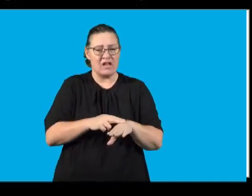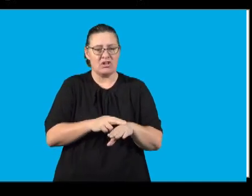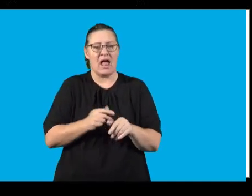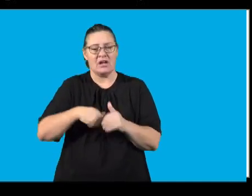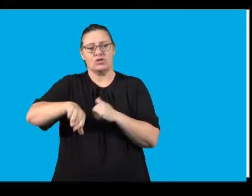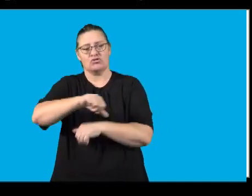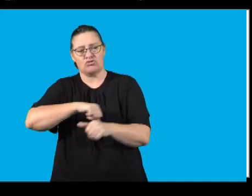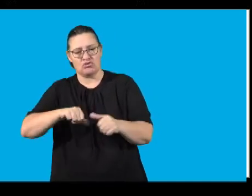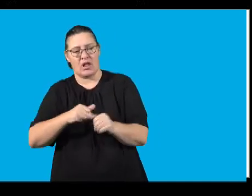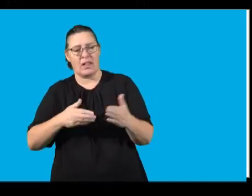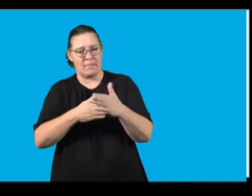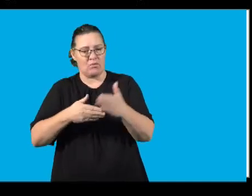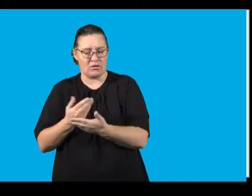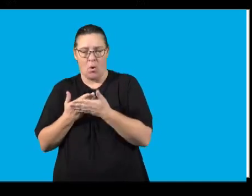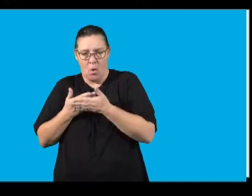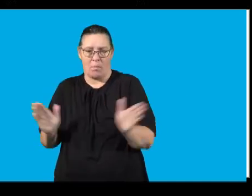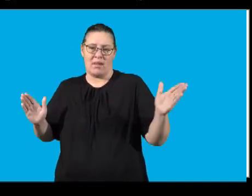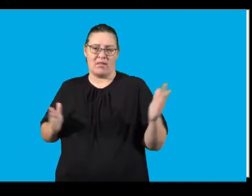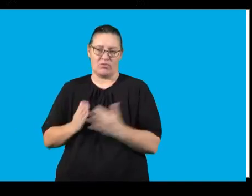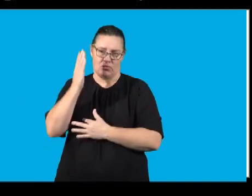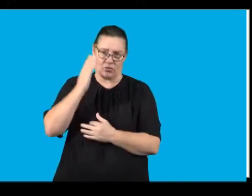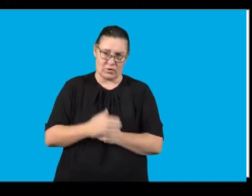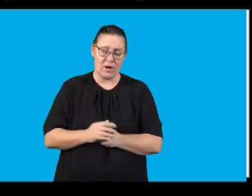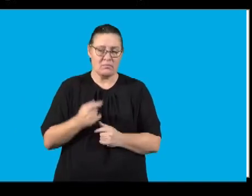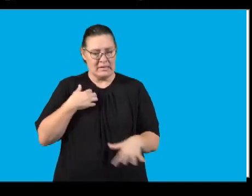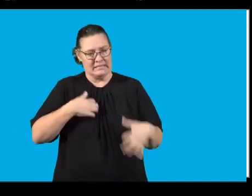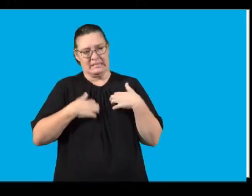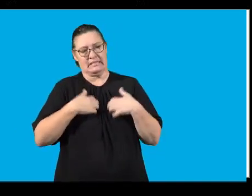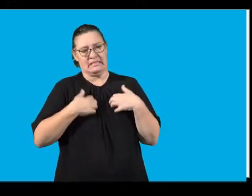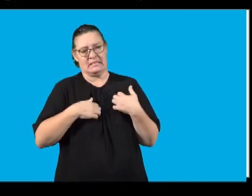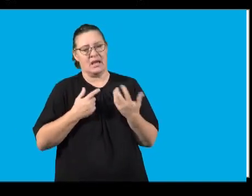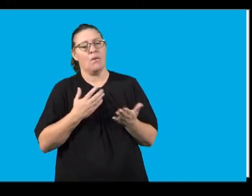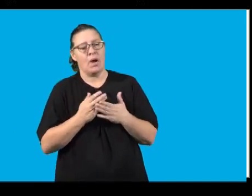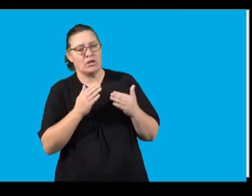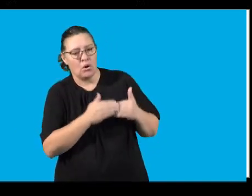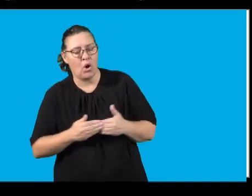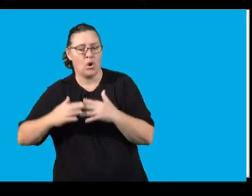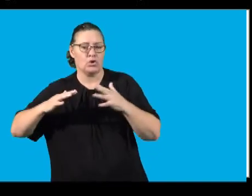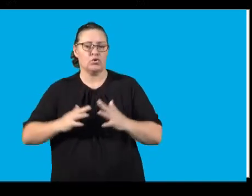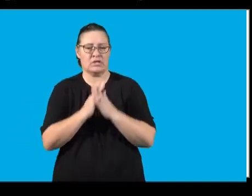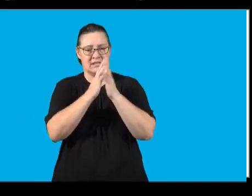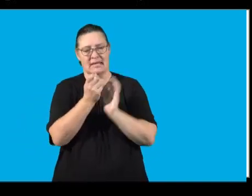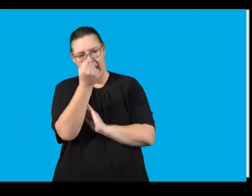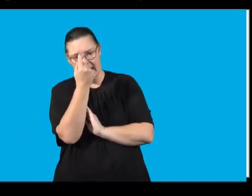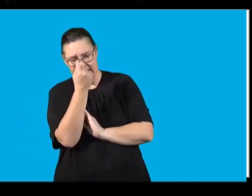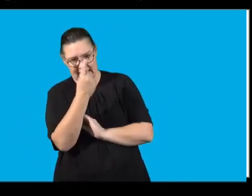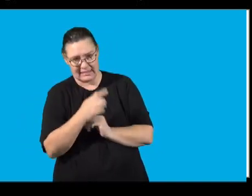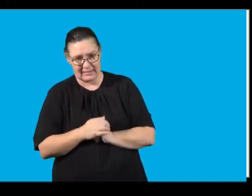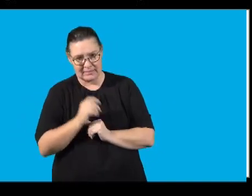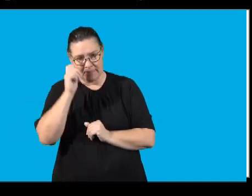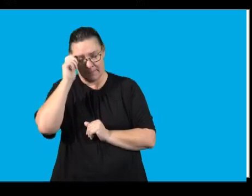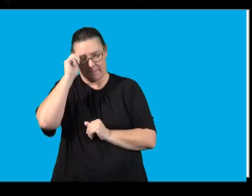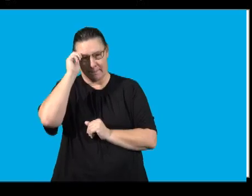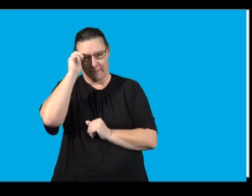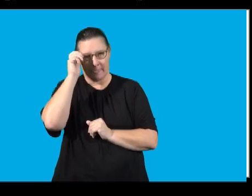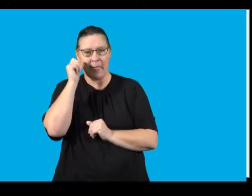as well as social barriers, as she was excited about fostering unity and understanding, all right?